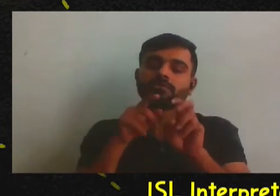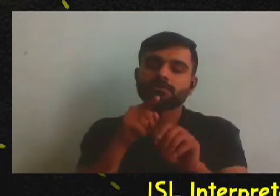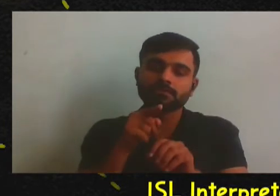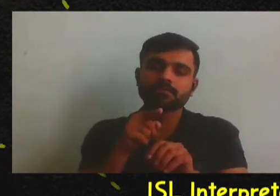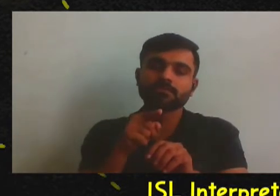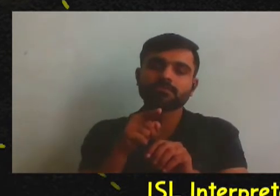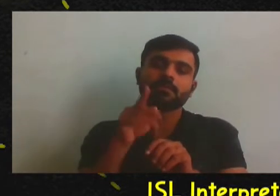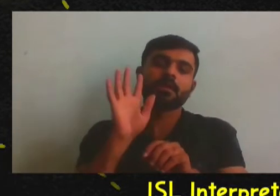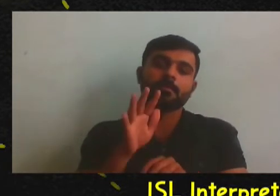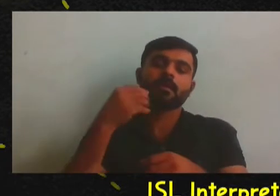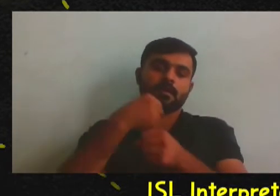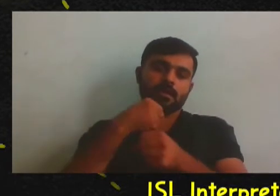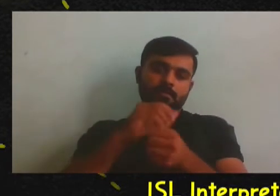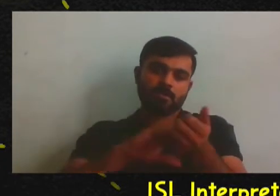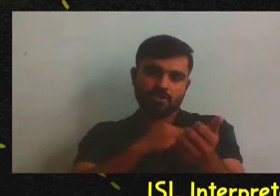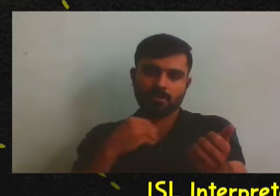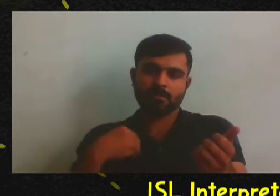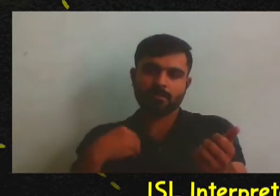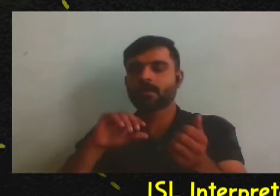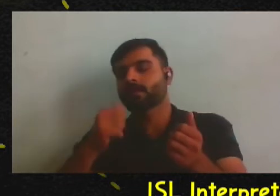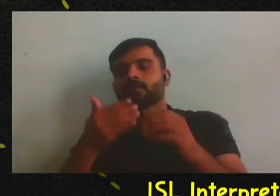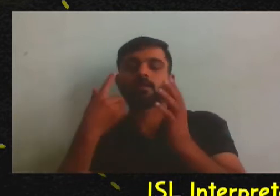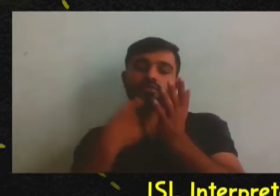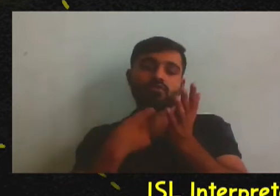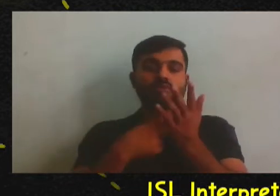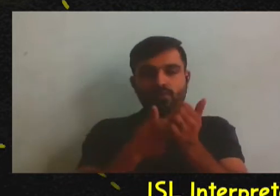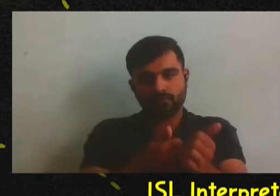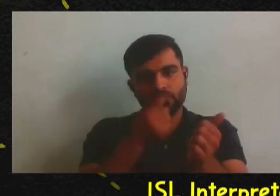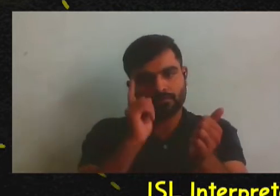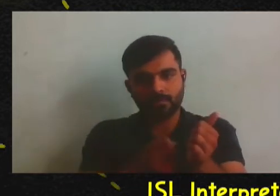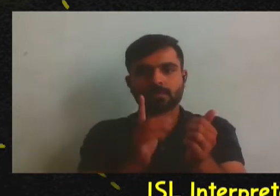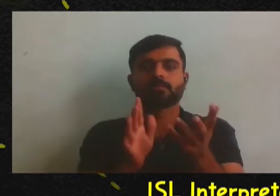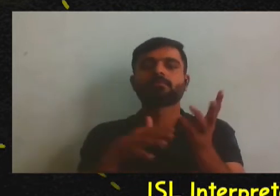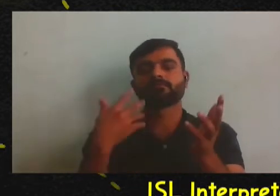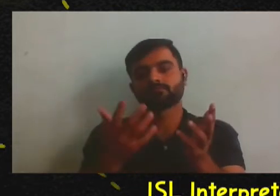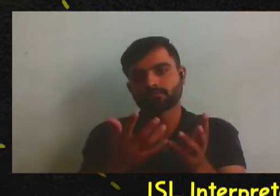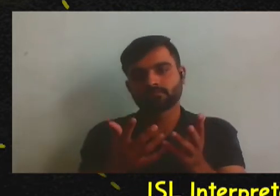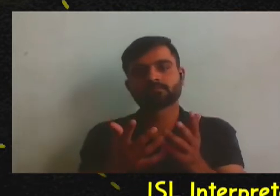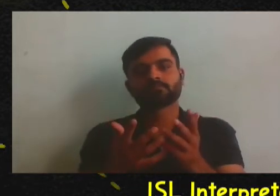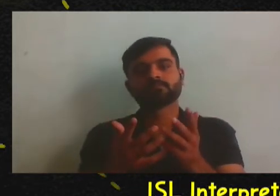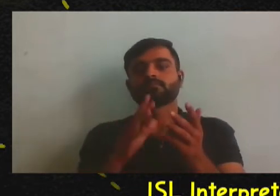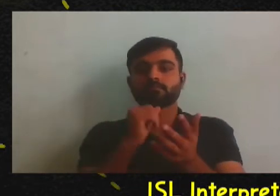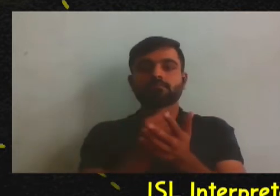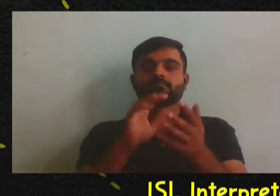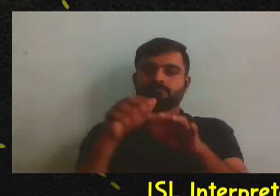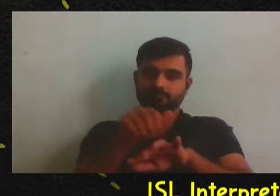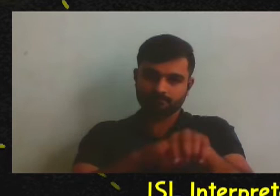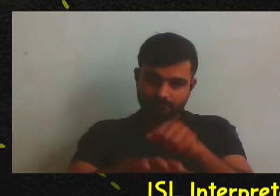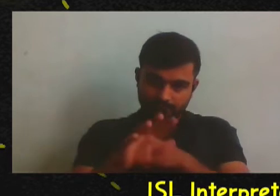a government hospital and so on. So the protocol has to be followed in terms of, making sure the clothes are saved